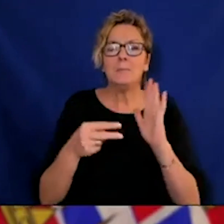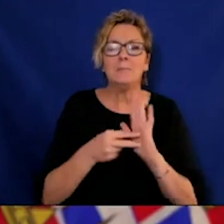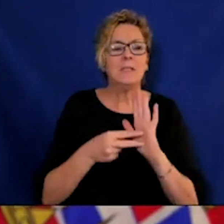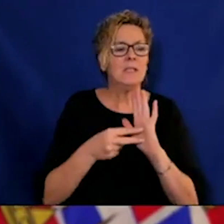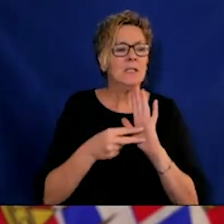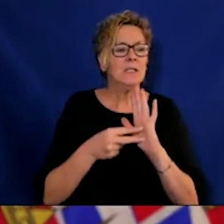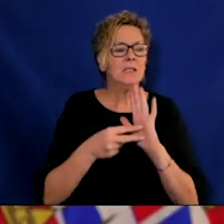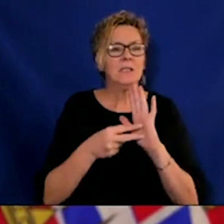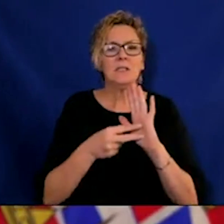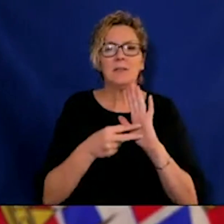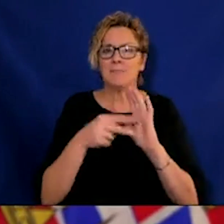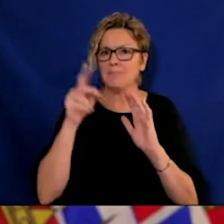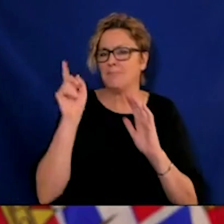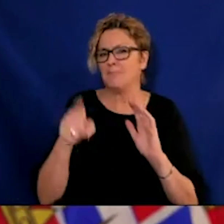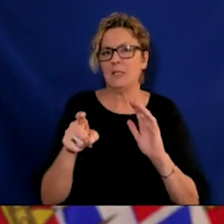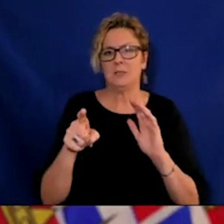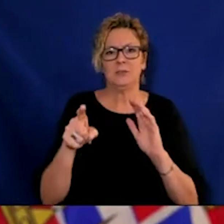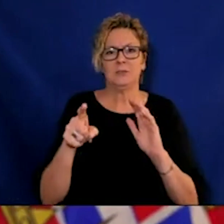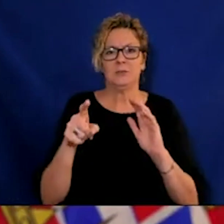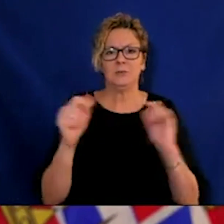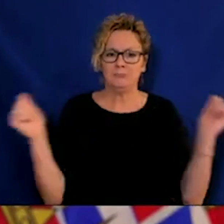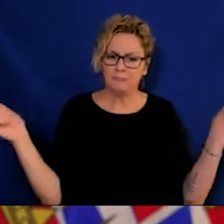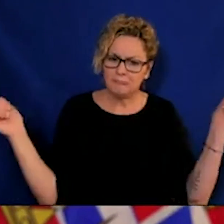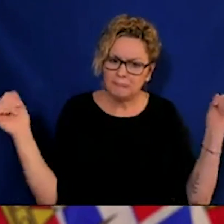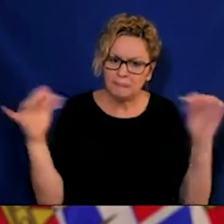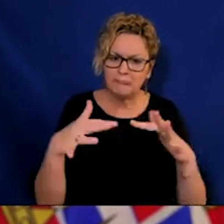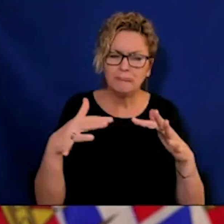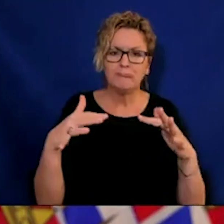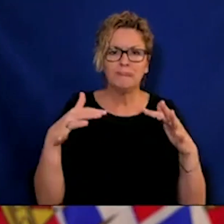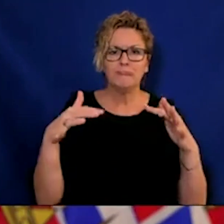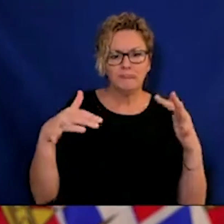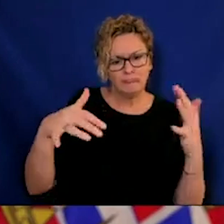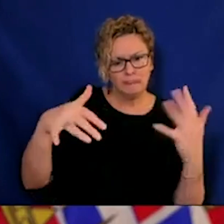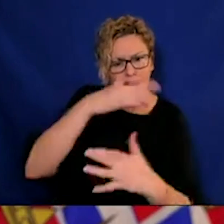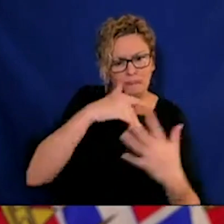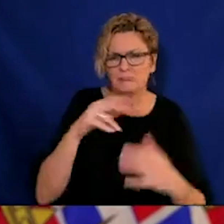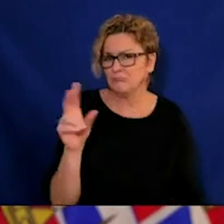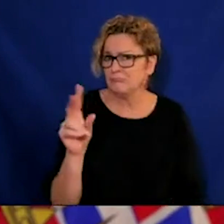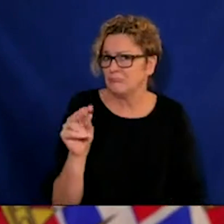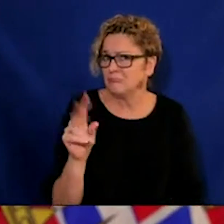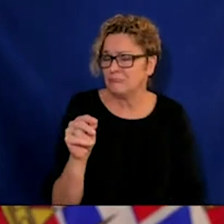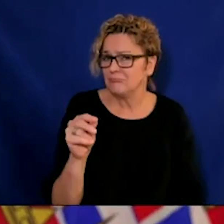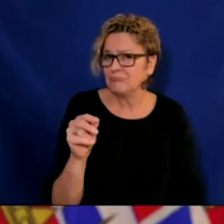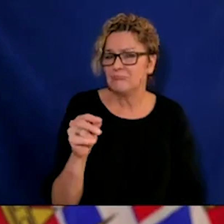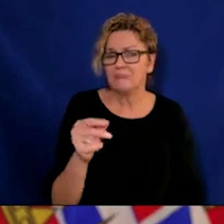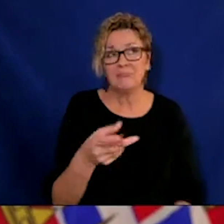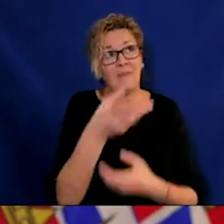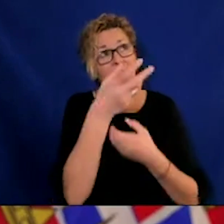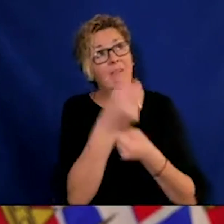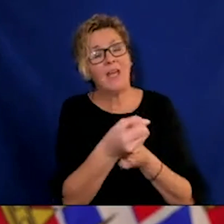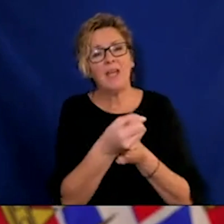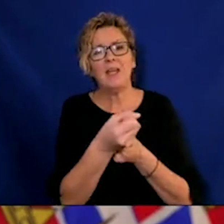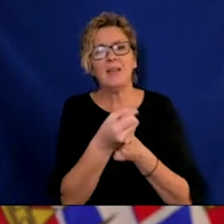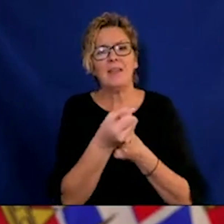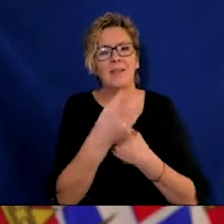about community and responsibility to our fellow citizens. And I think we are seeing that around the world with